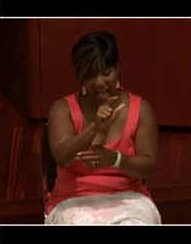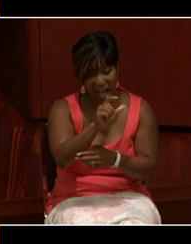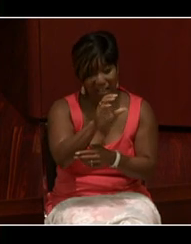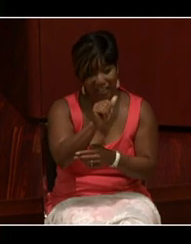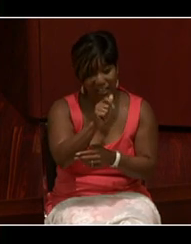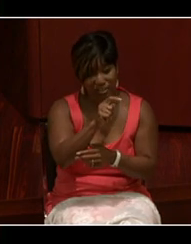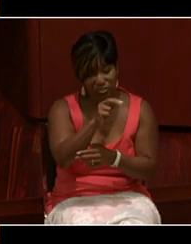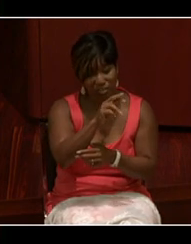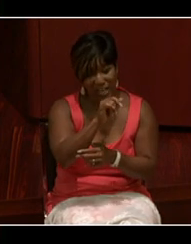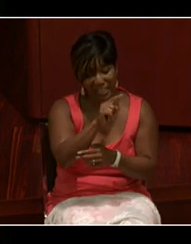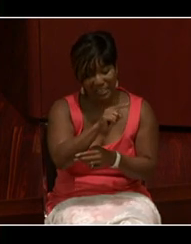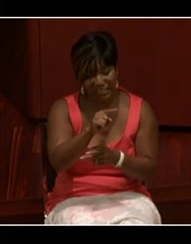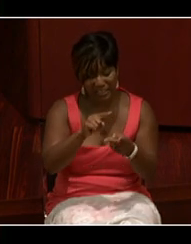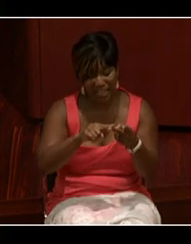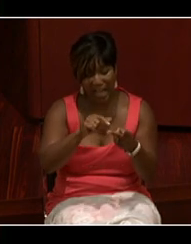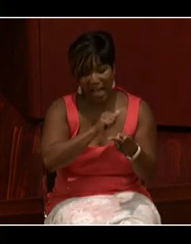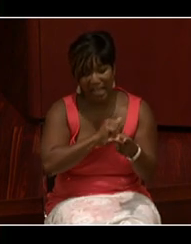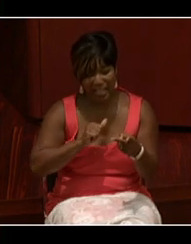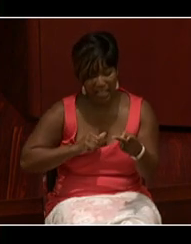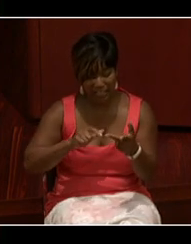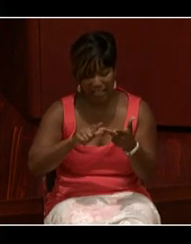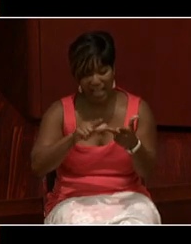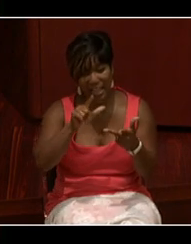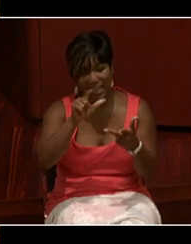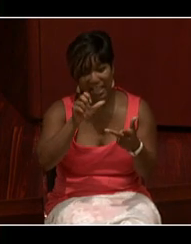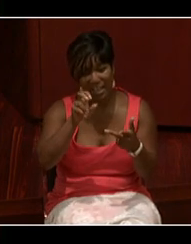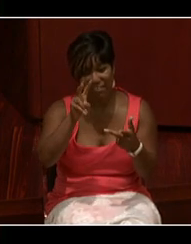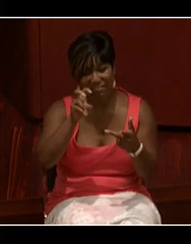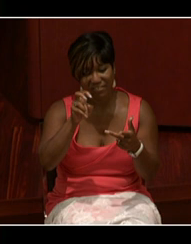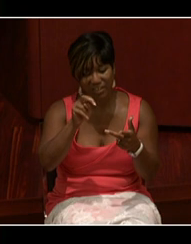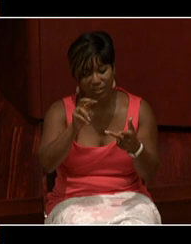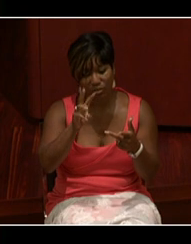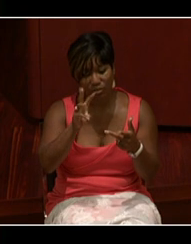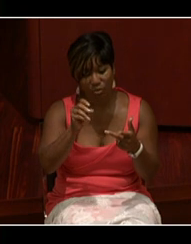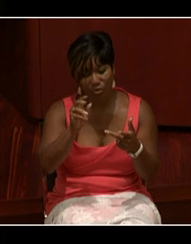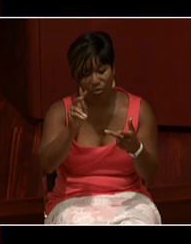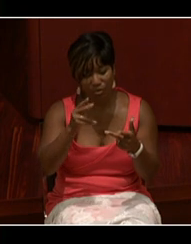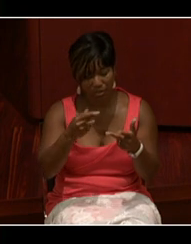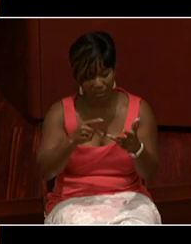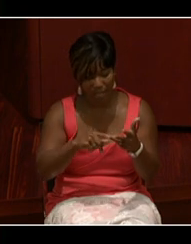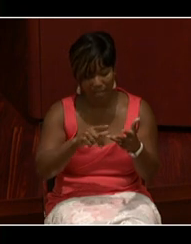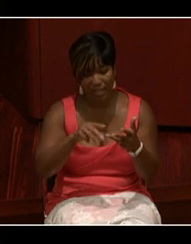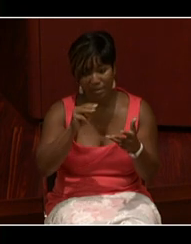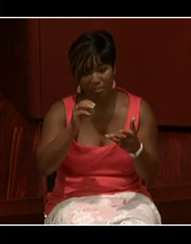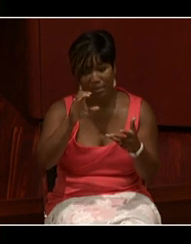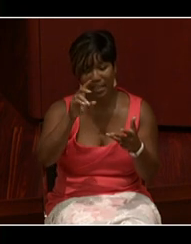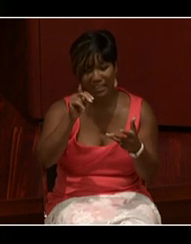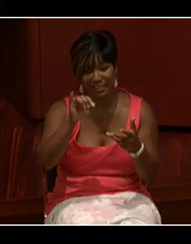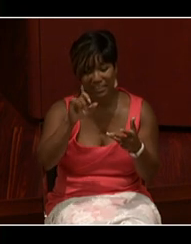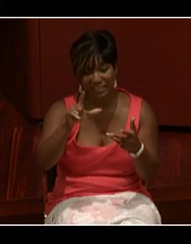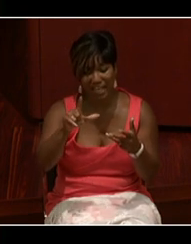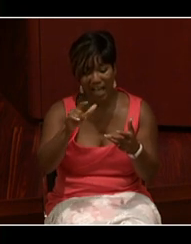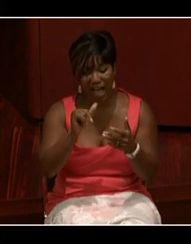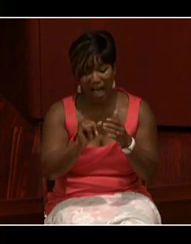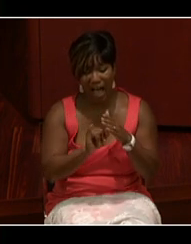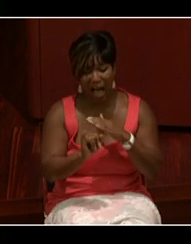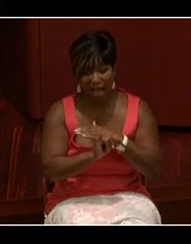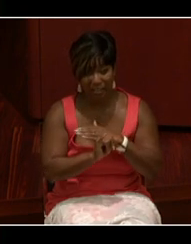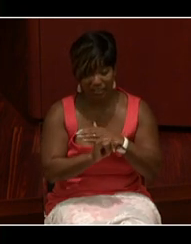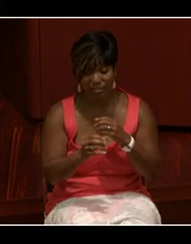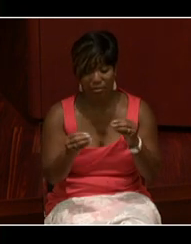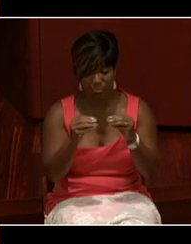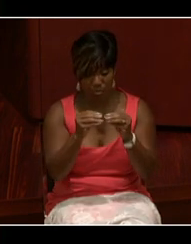Atlanta, Leavenworth, and McNeil Island. Of course, there have been many other prisons in the Bureau of Prison Systems through the